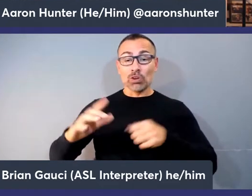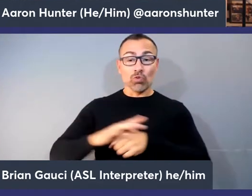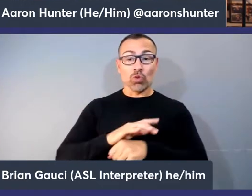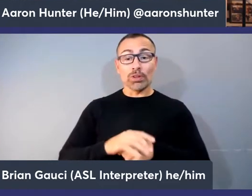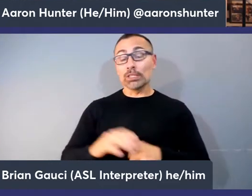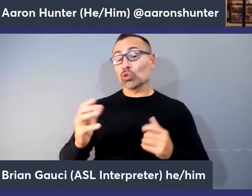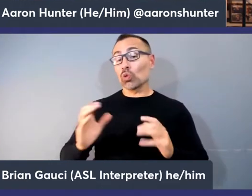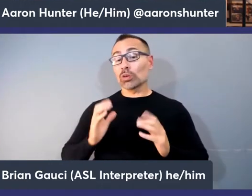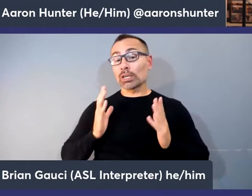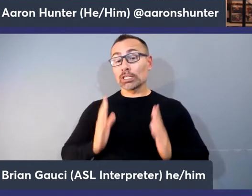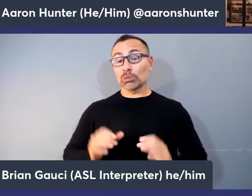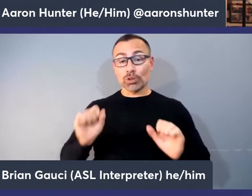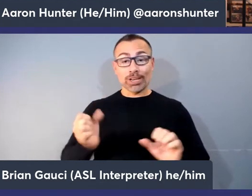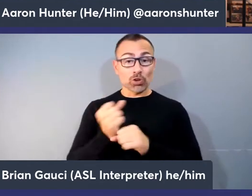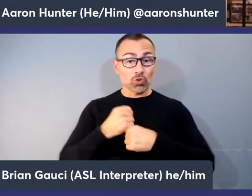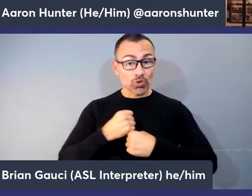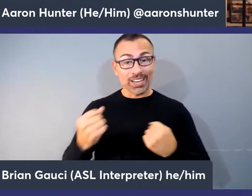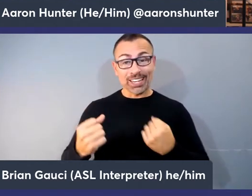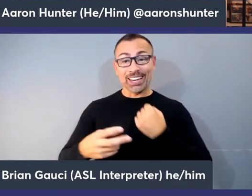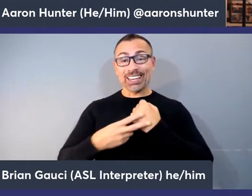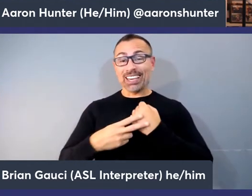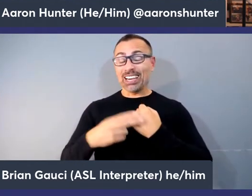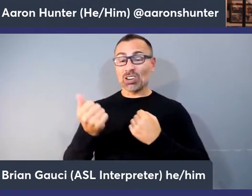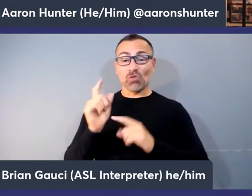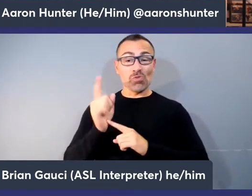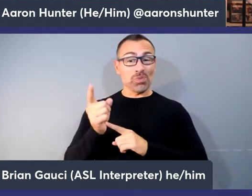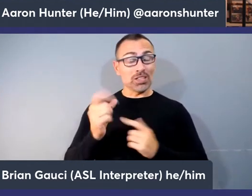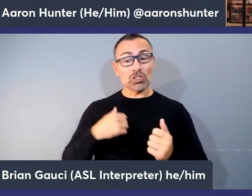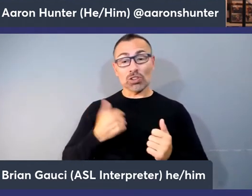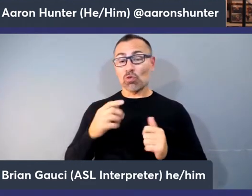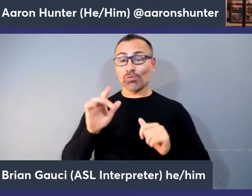in the console, as I'm going to do later right now in a demo.